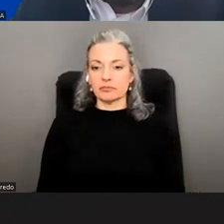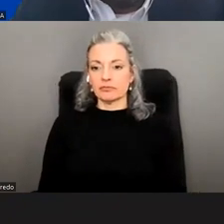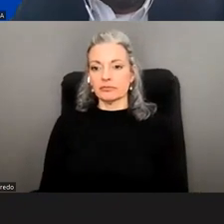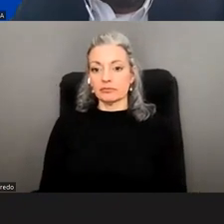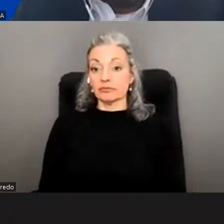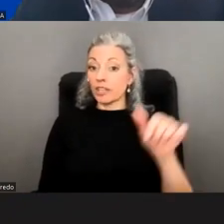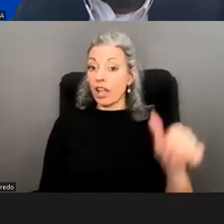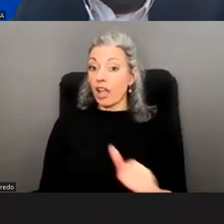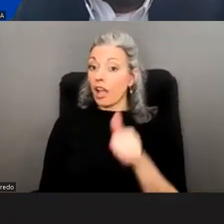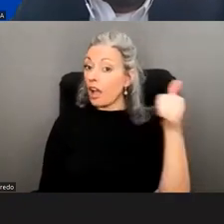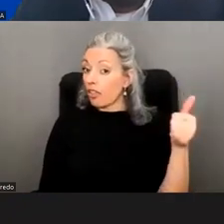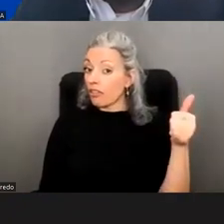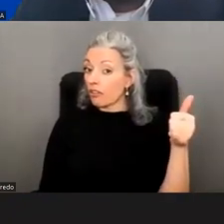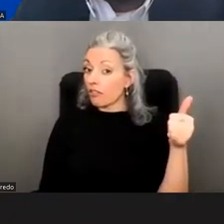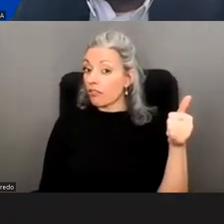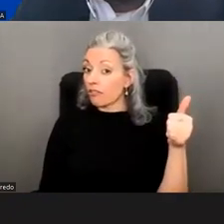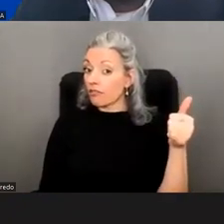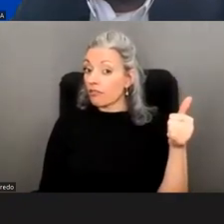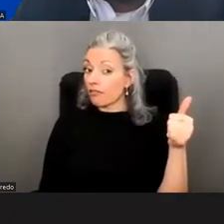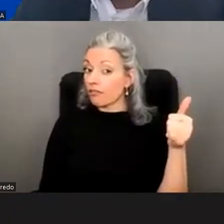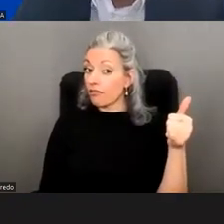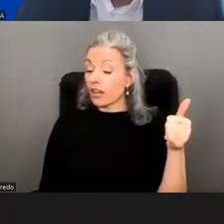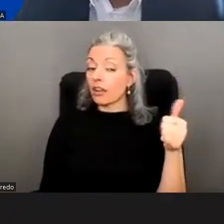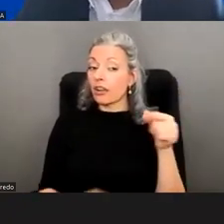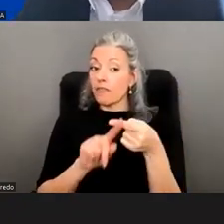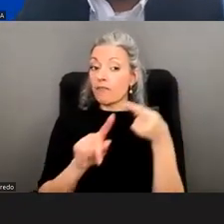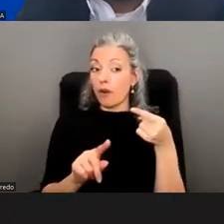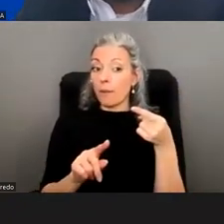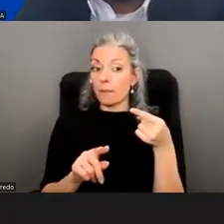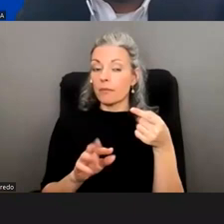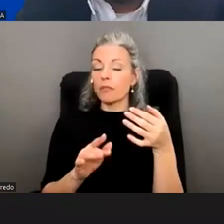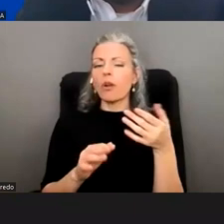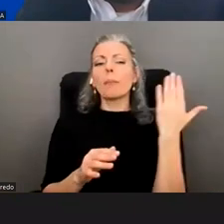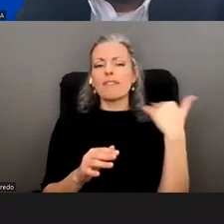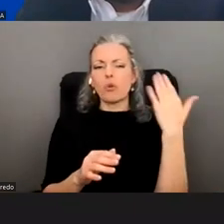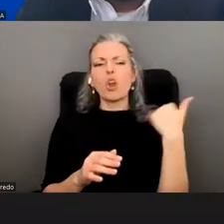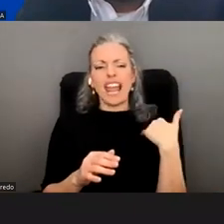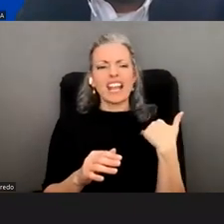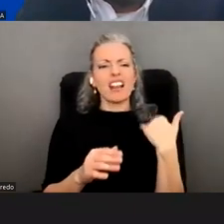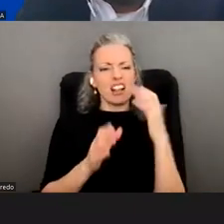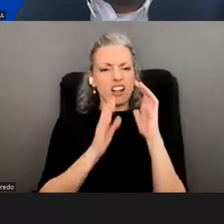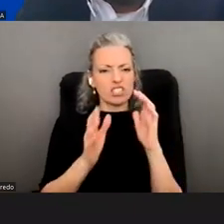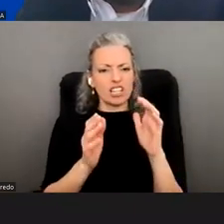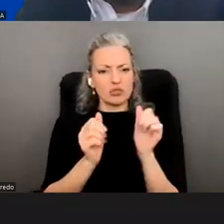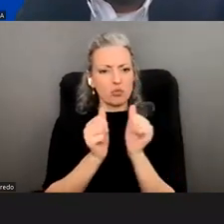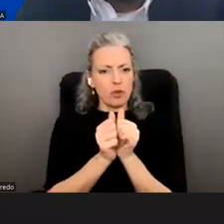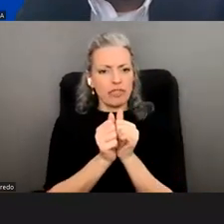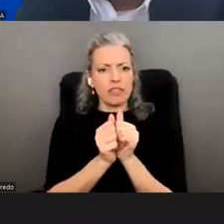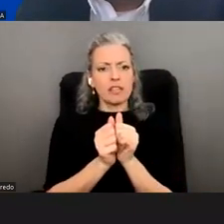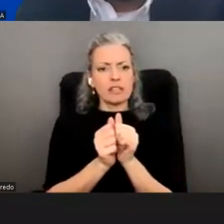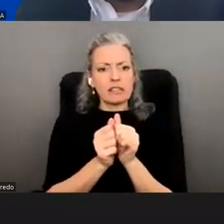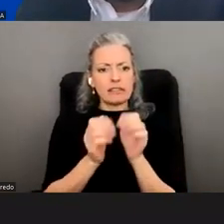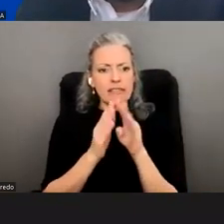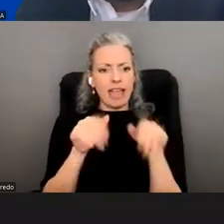Anyone else in the housing and homelessness work group? We had a really good conversation a few weeks ago about this, and if you want to share some of your thoughts with the